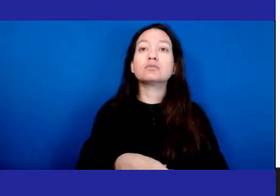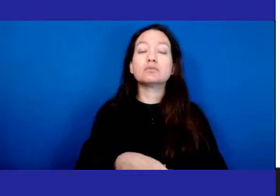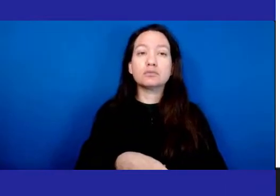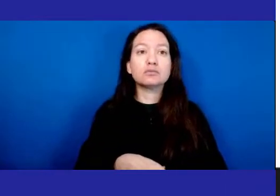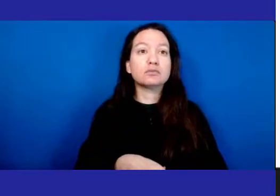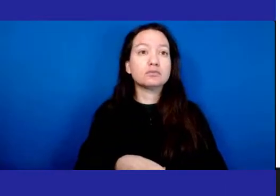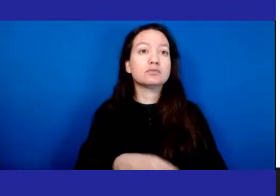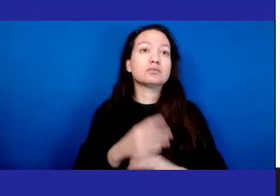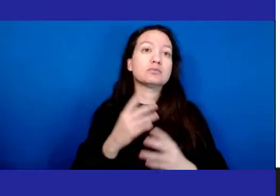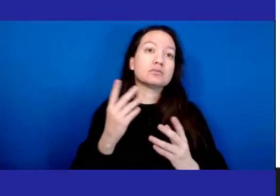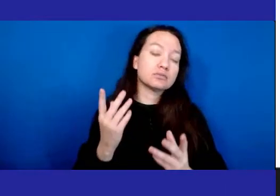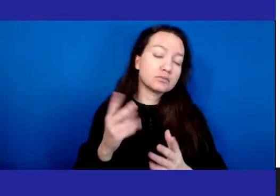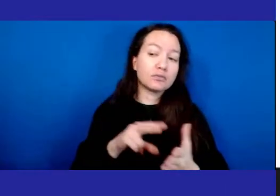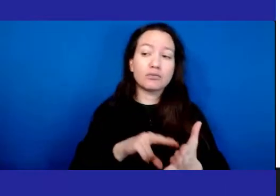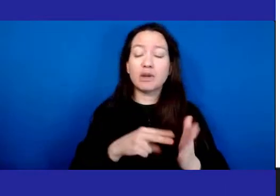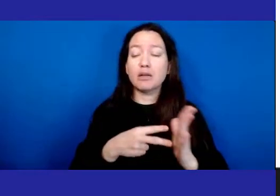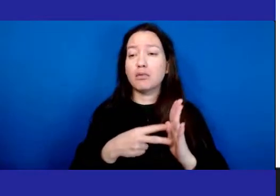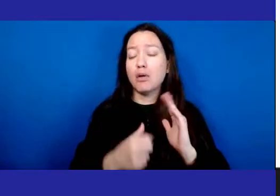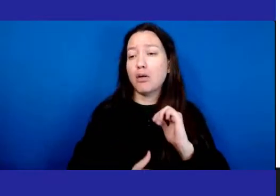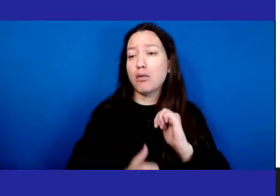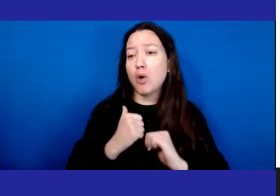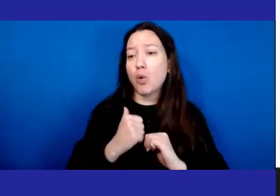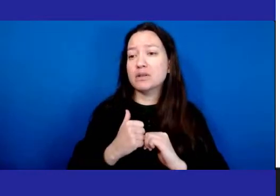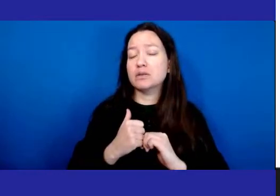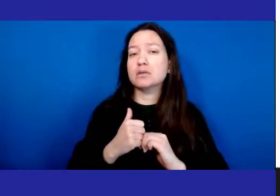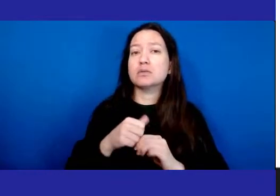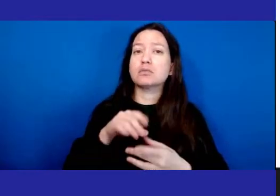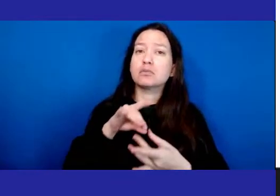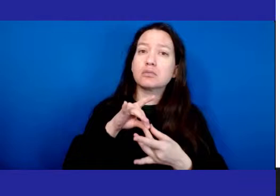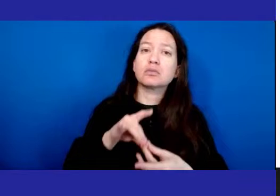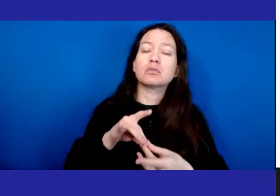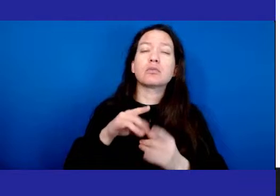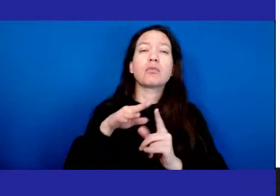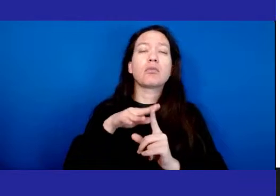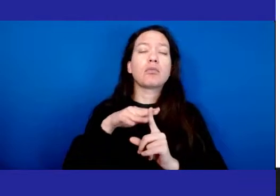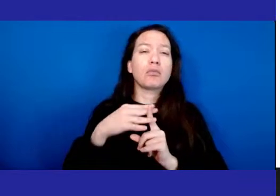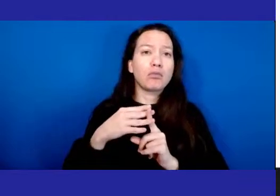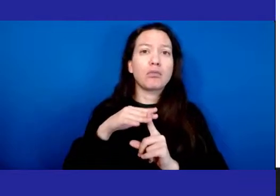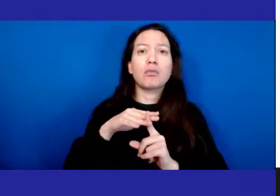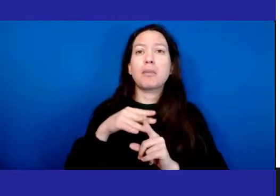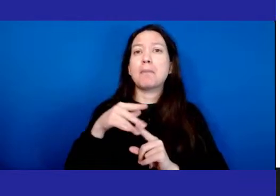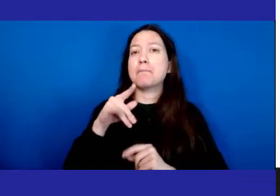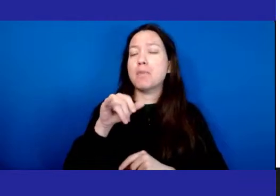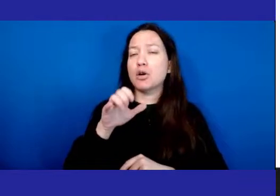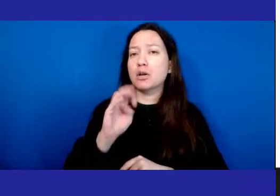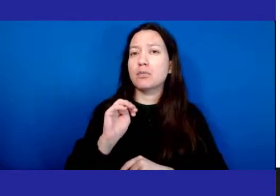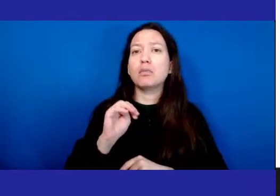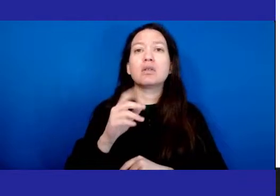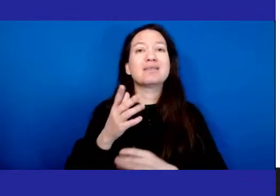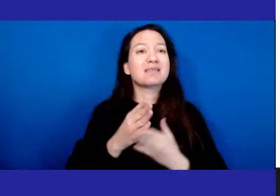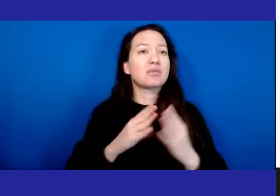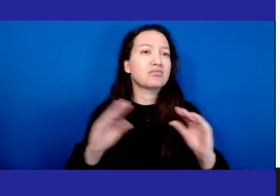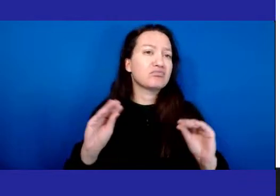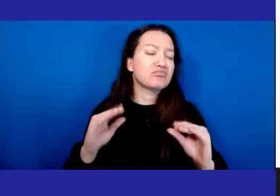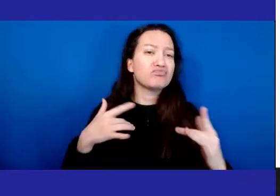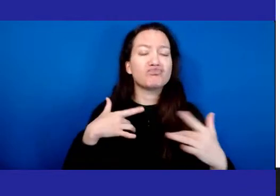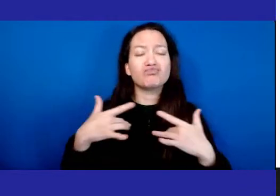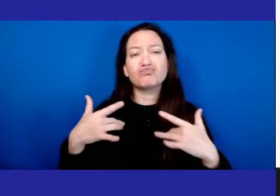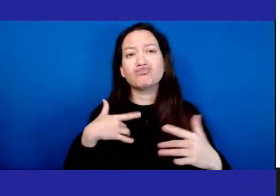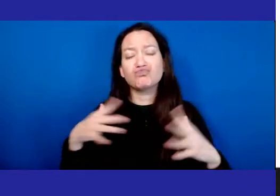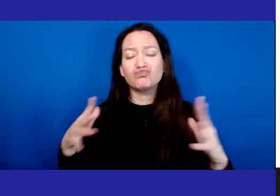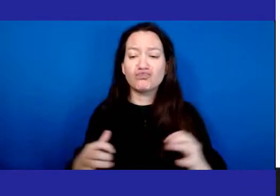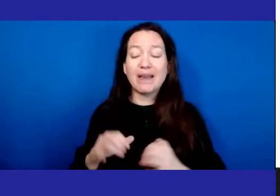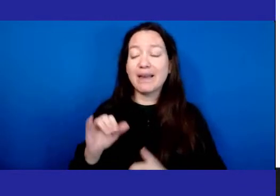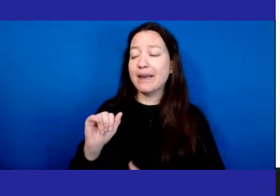just saying that for most antepartum patients, even the ones who have pregnancy concerns, if you're on the antepartum unit, that means